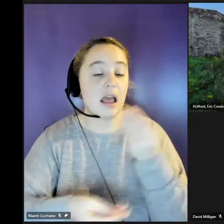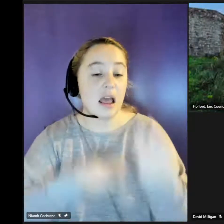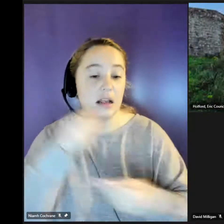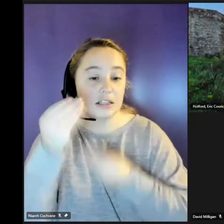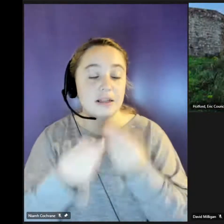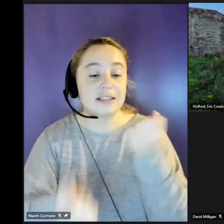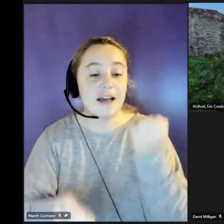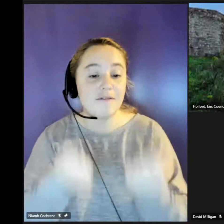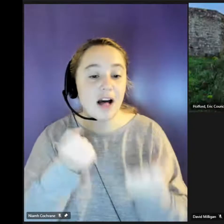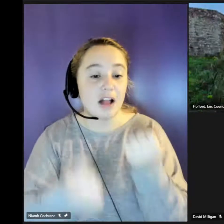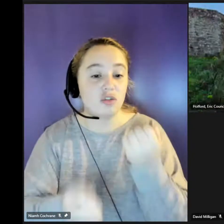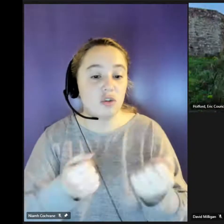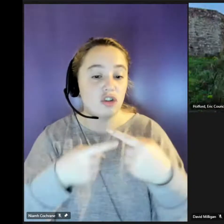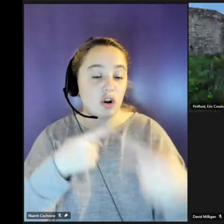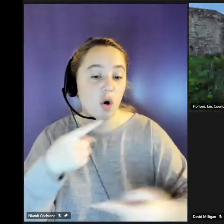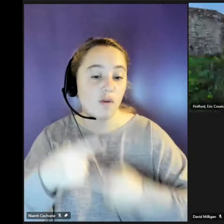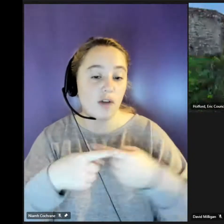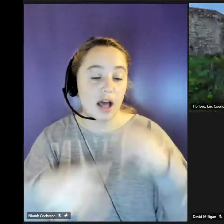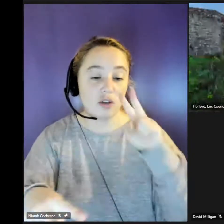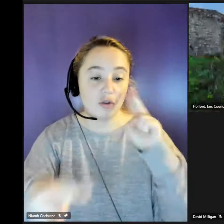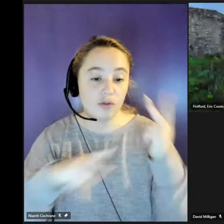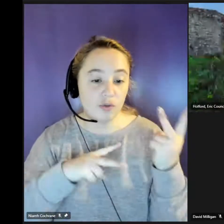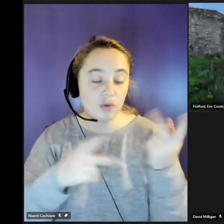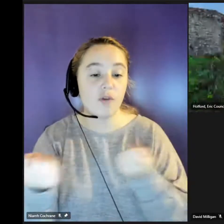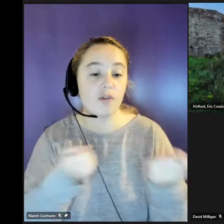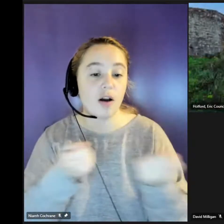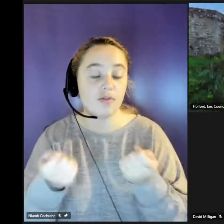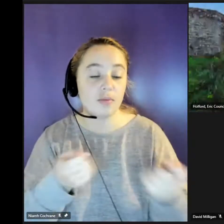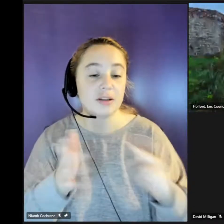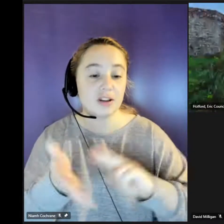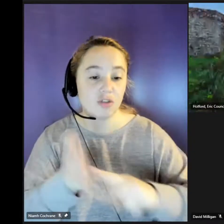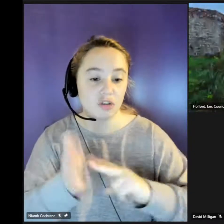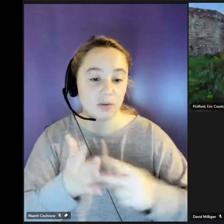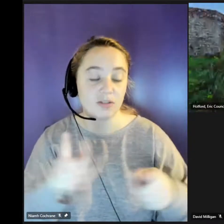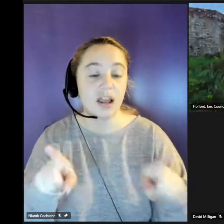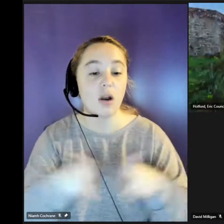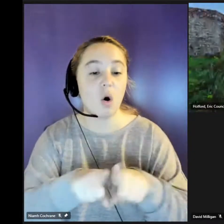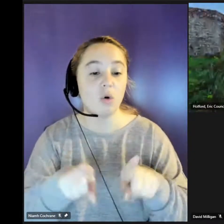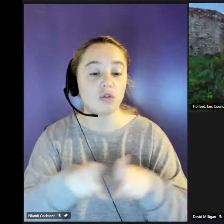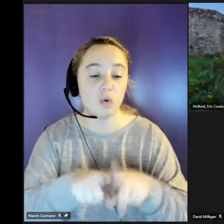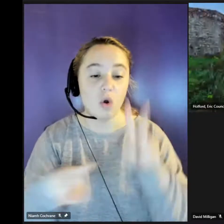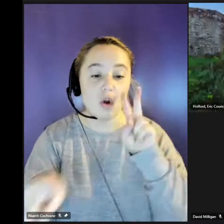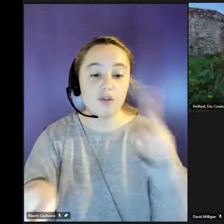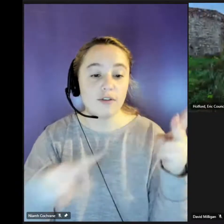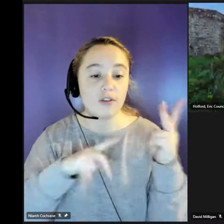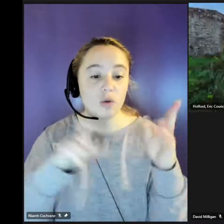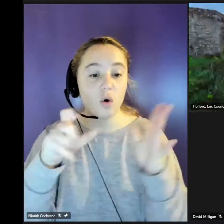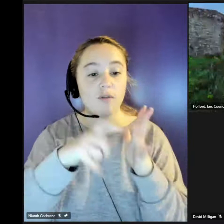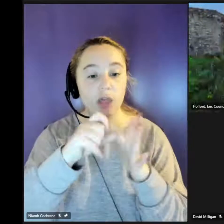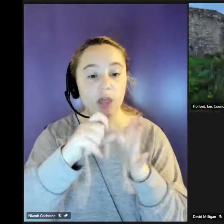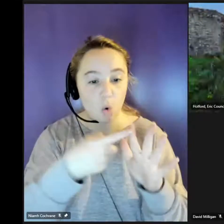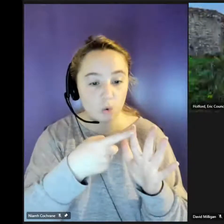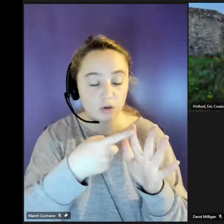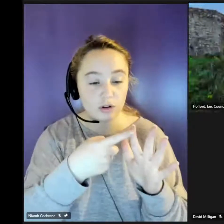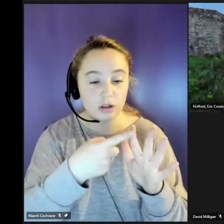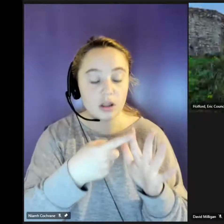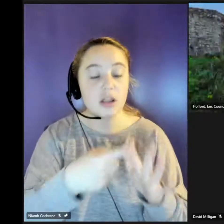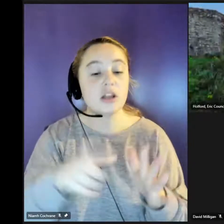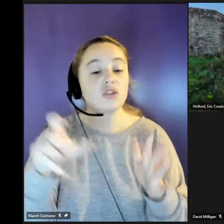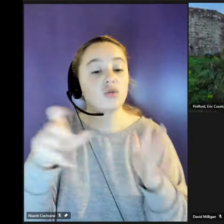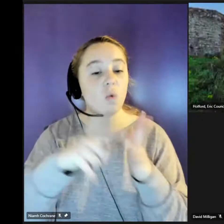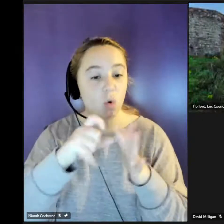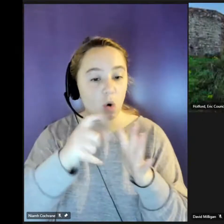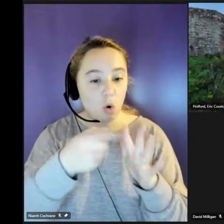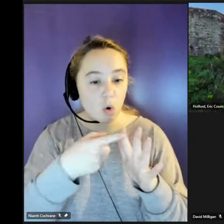review of governance arrangements and the annual review of the code that is carried out. The code is looked at again by